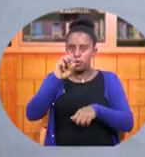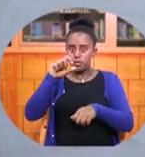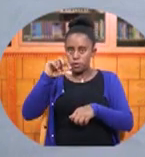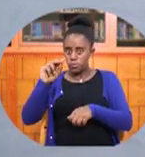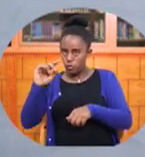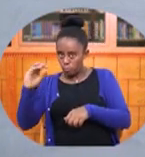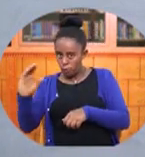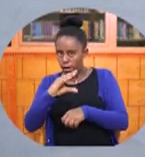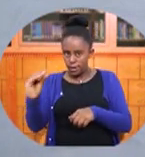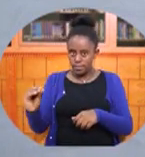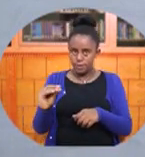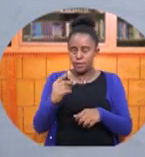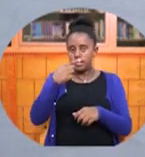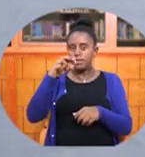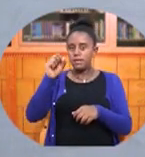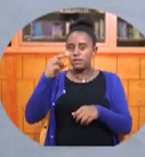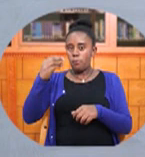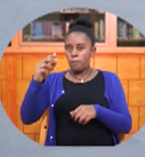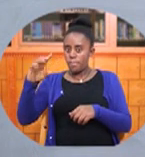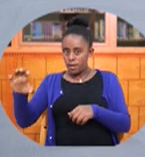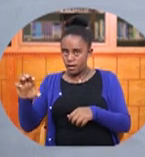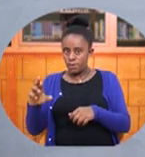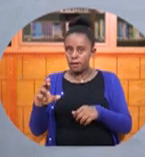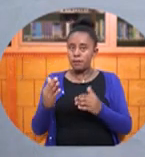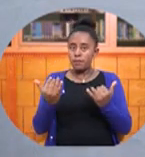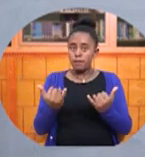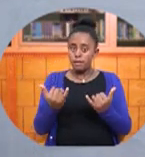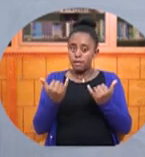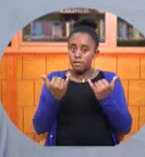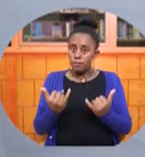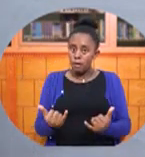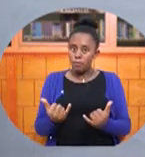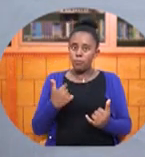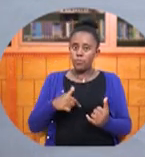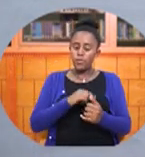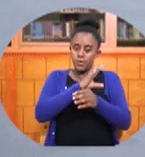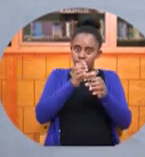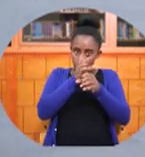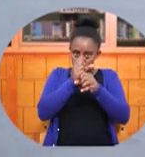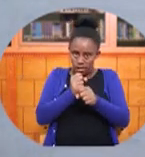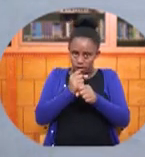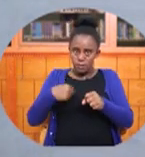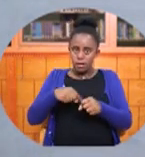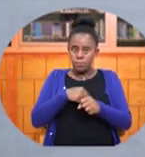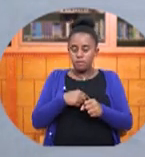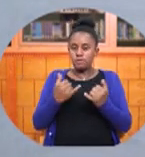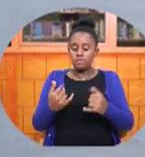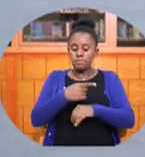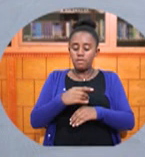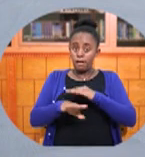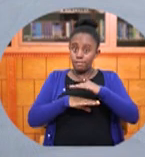grasshopper. Now, we will summarizing our today's lesson. Under today's